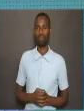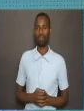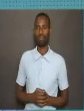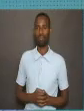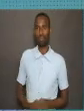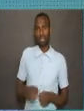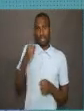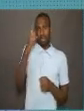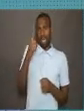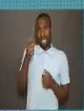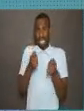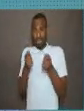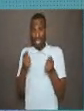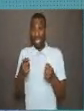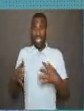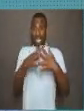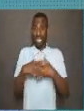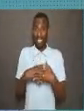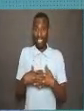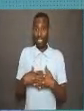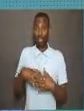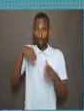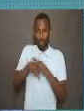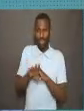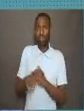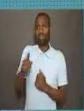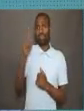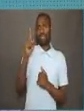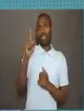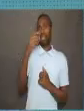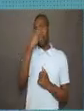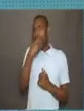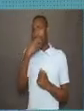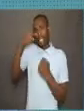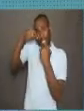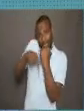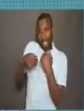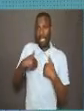a car engine was to fail as it was